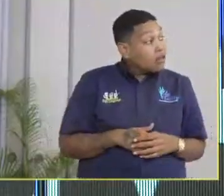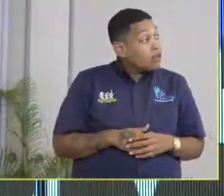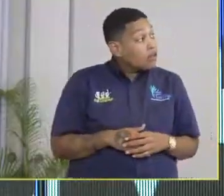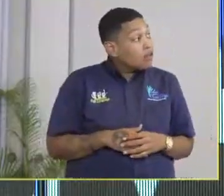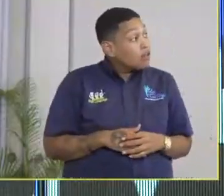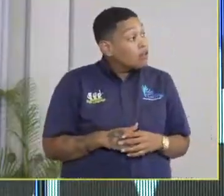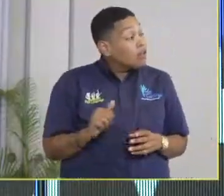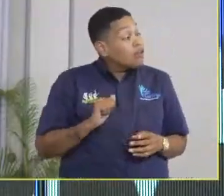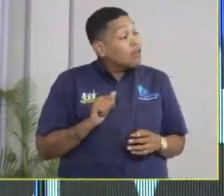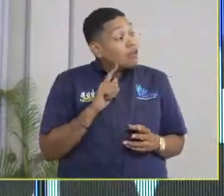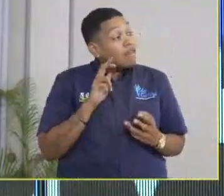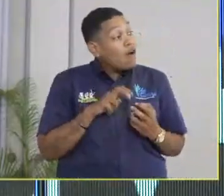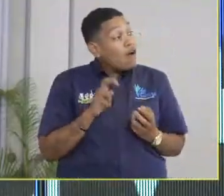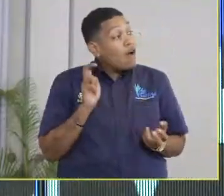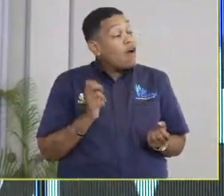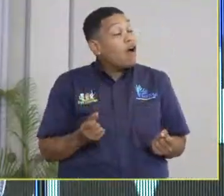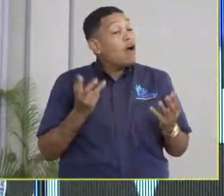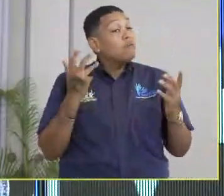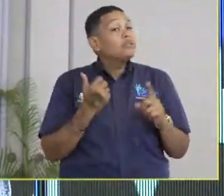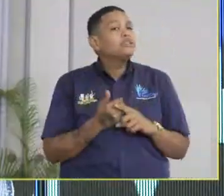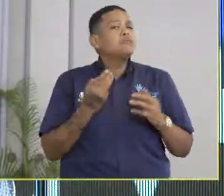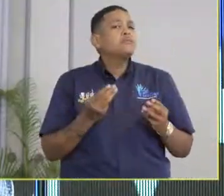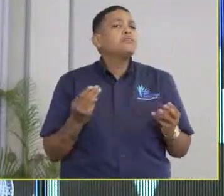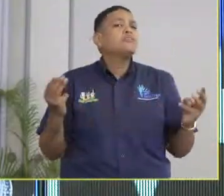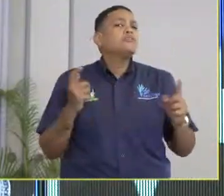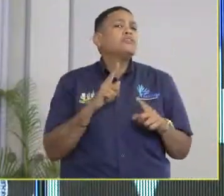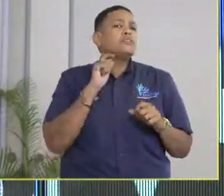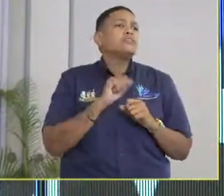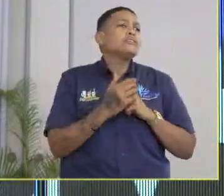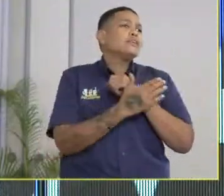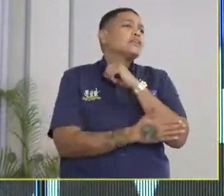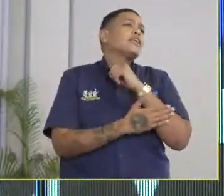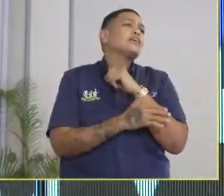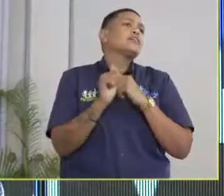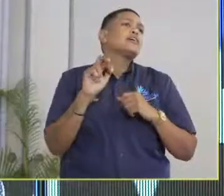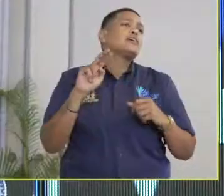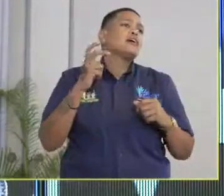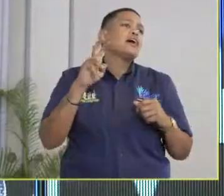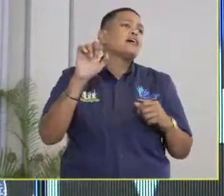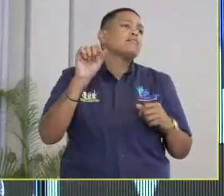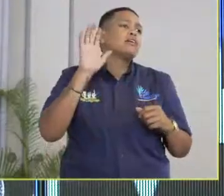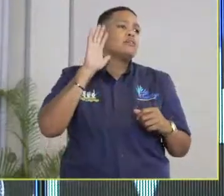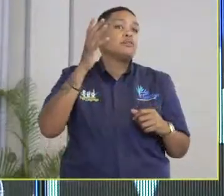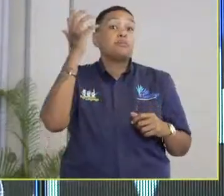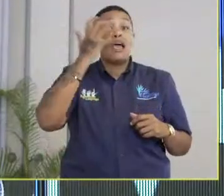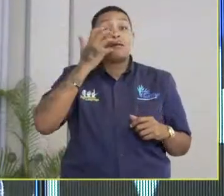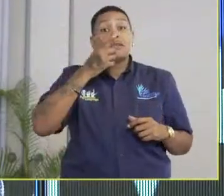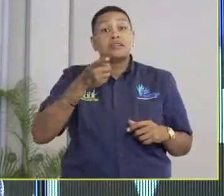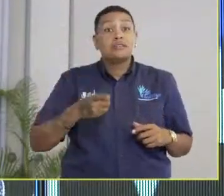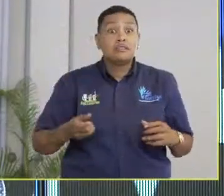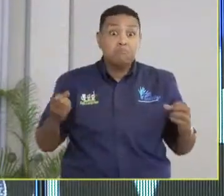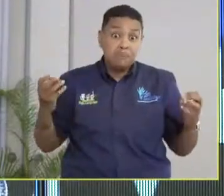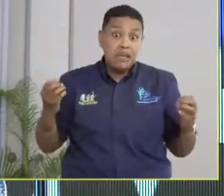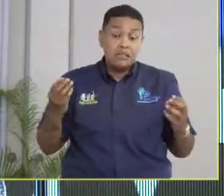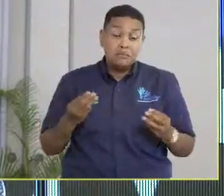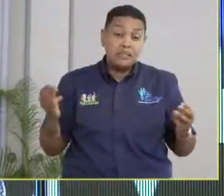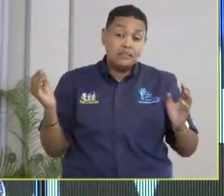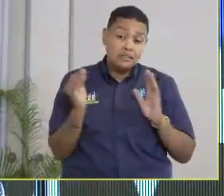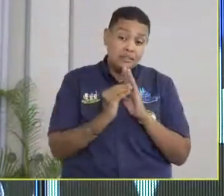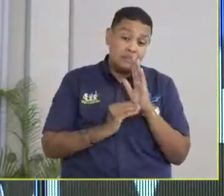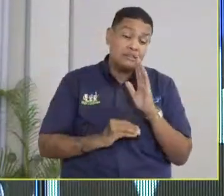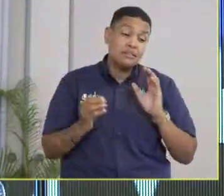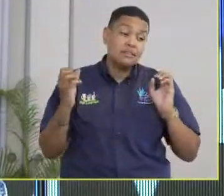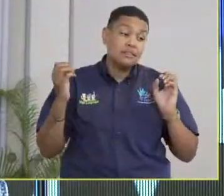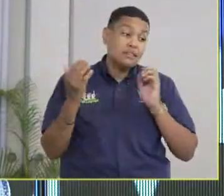in awe of just how much material is in the National Archives. You'd be amazed. The National